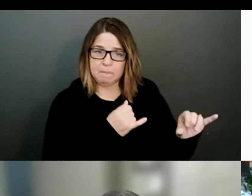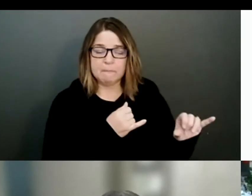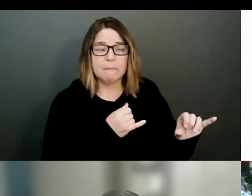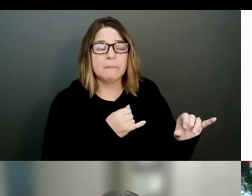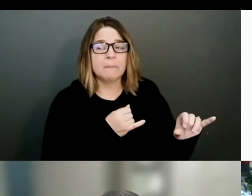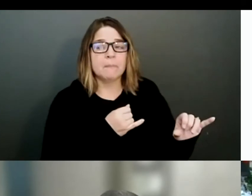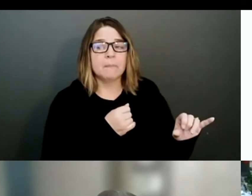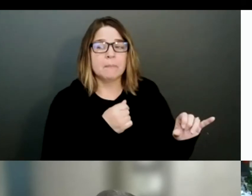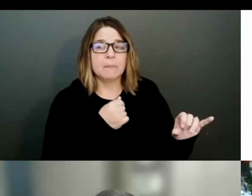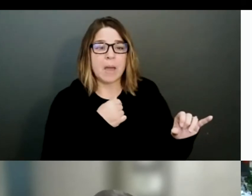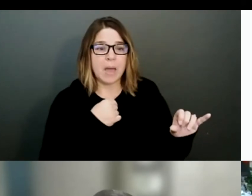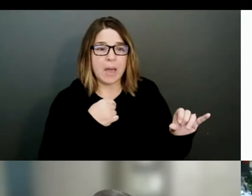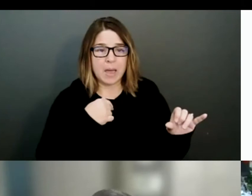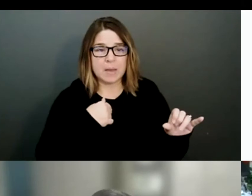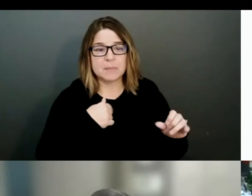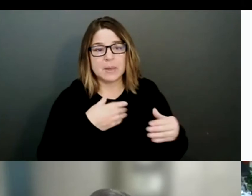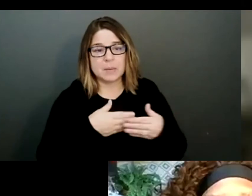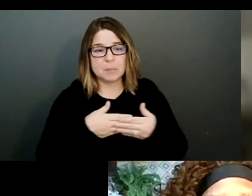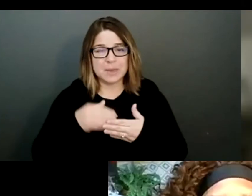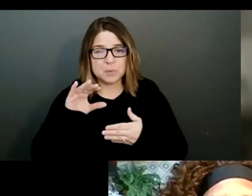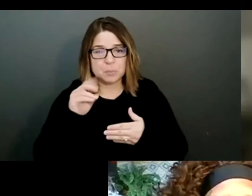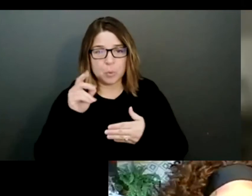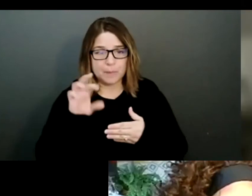as I'm on the tail end of the baby boomers and